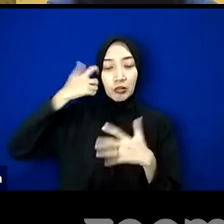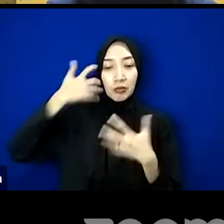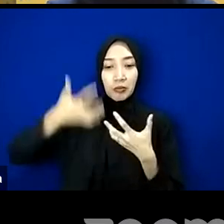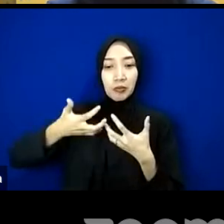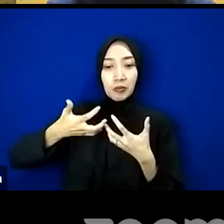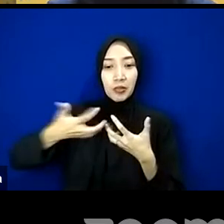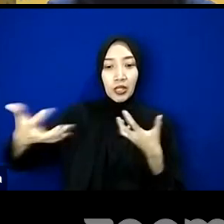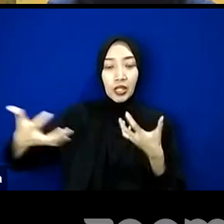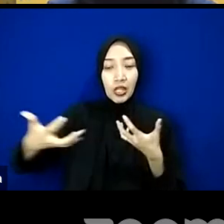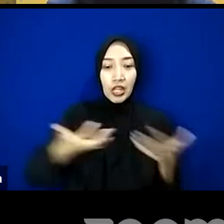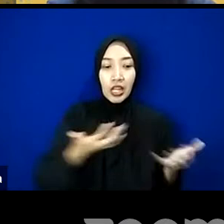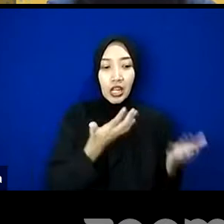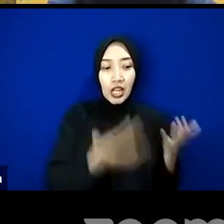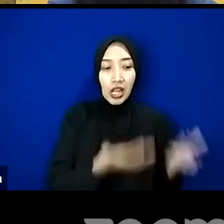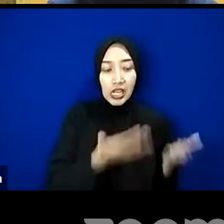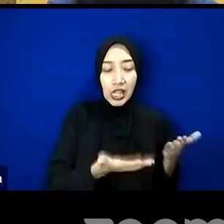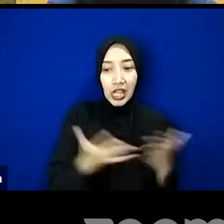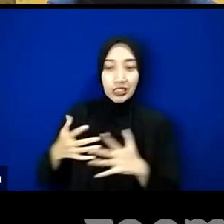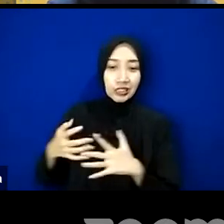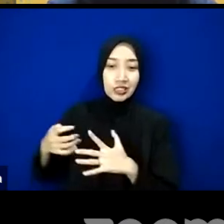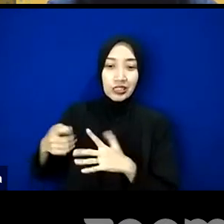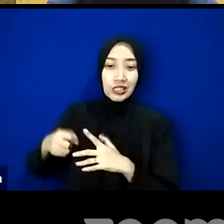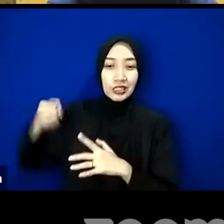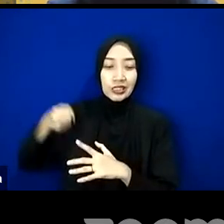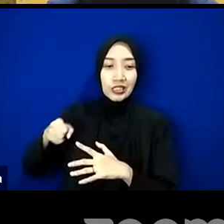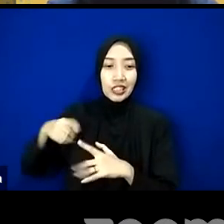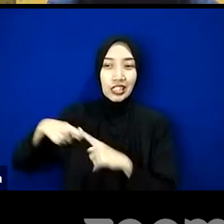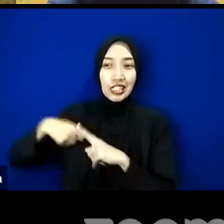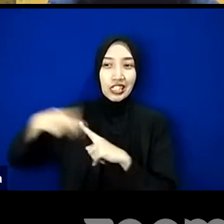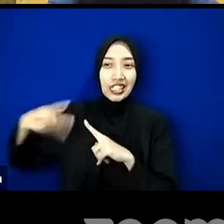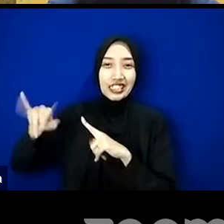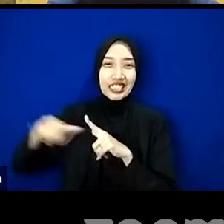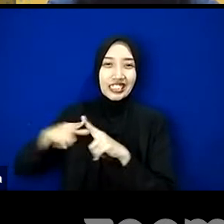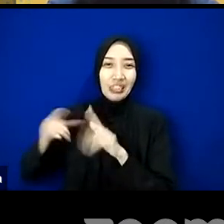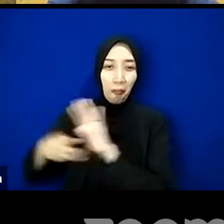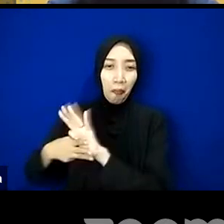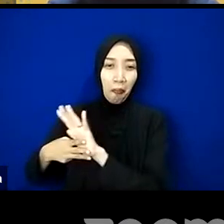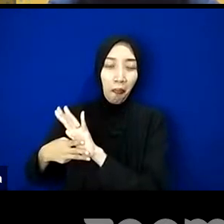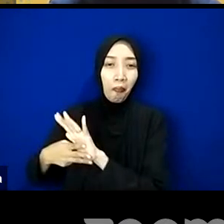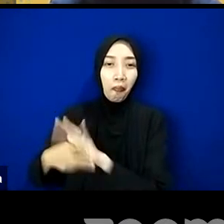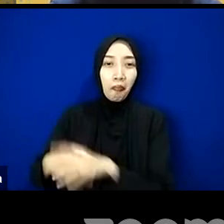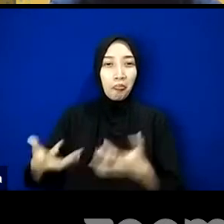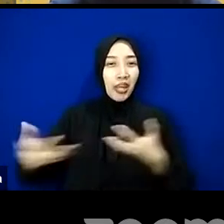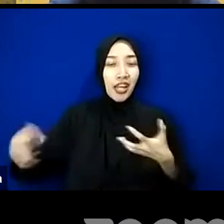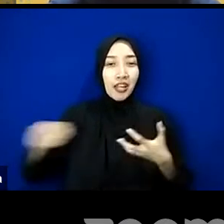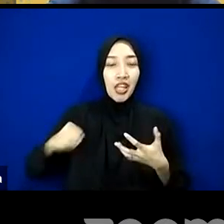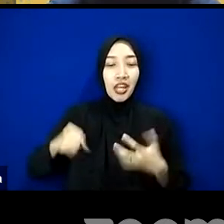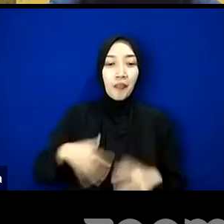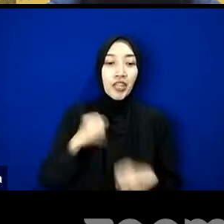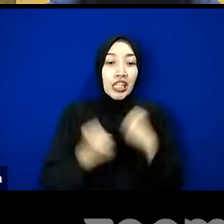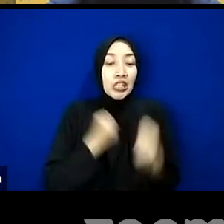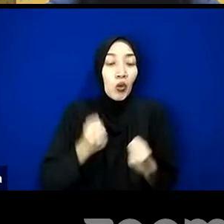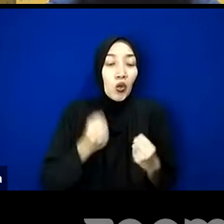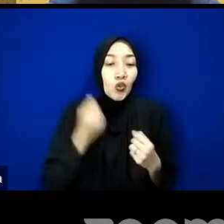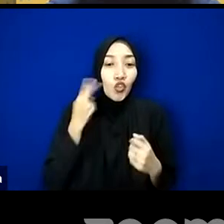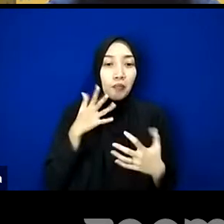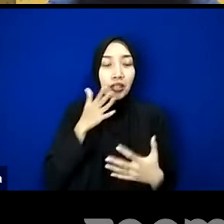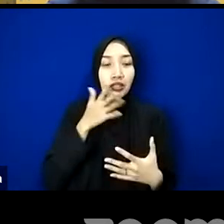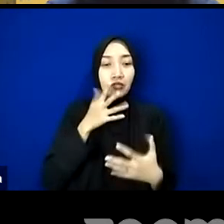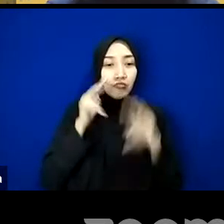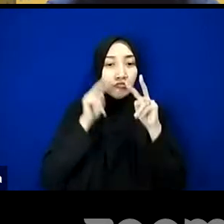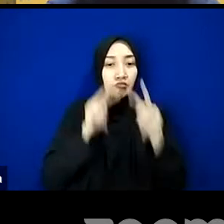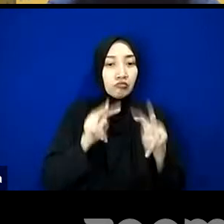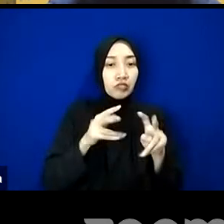up that this is justice. So do something that's so much, to like somehow influence, that they still have